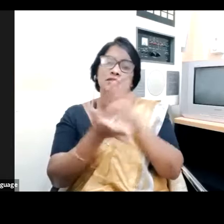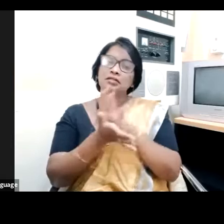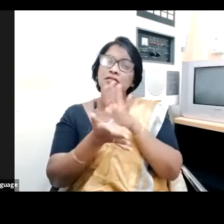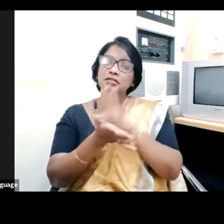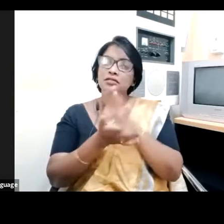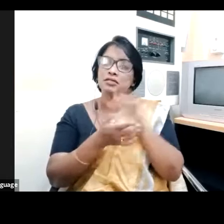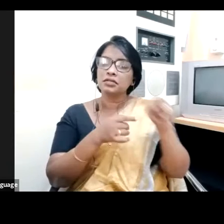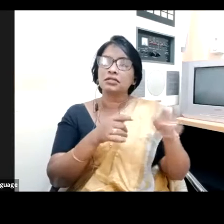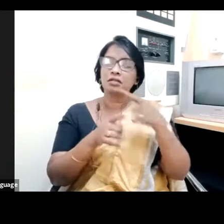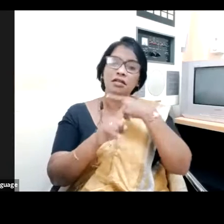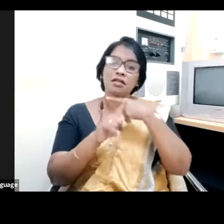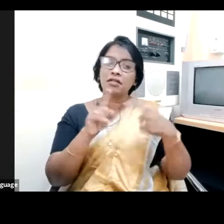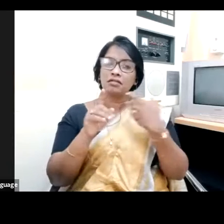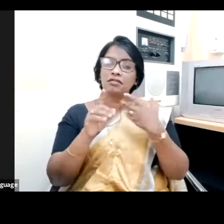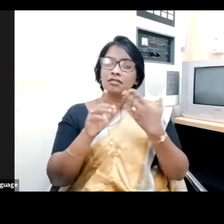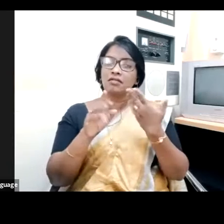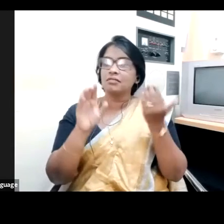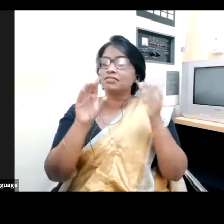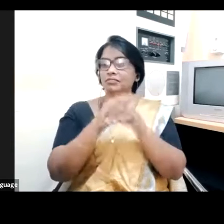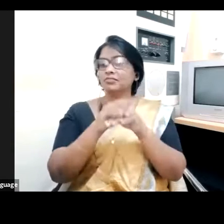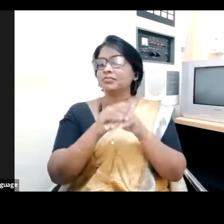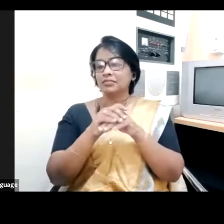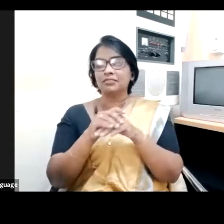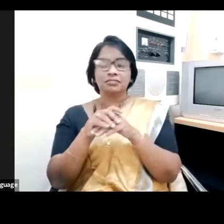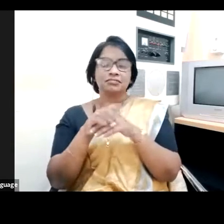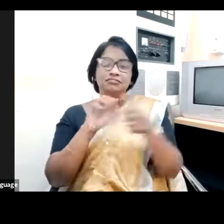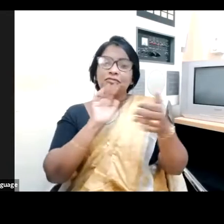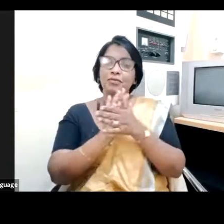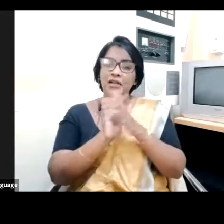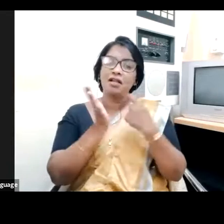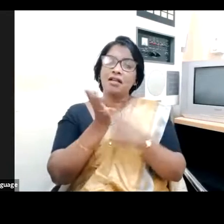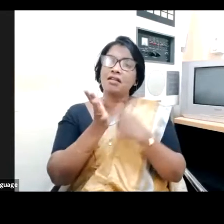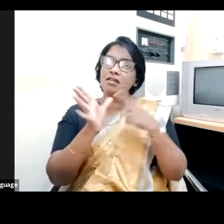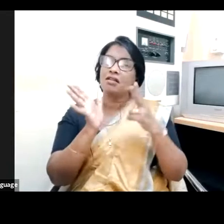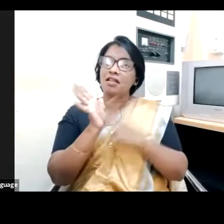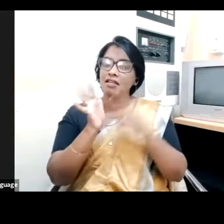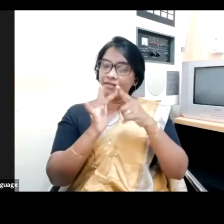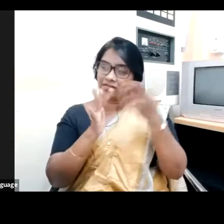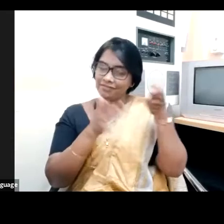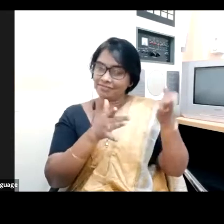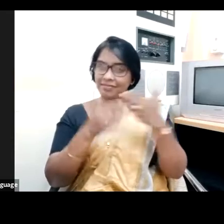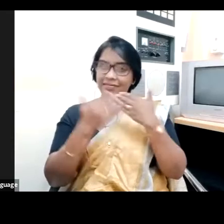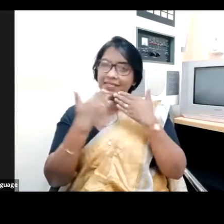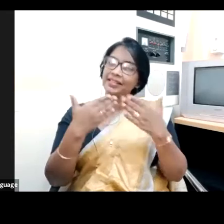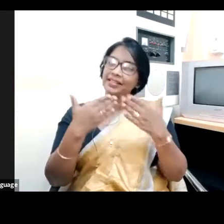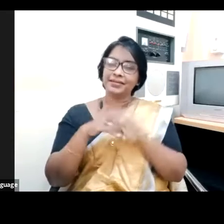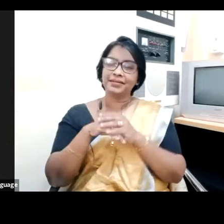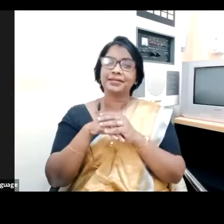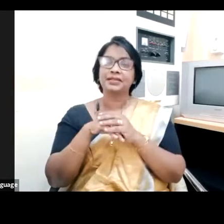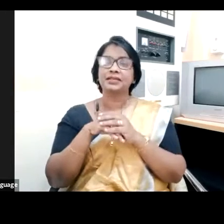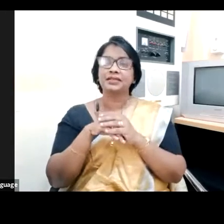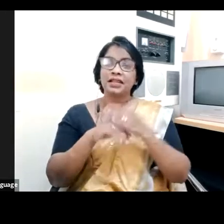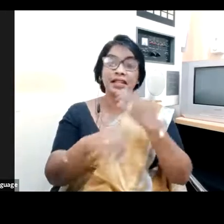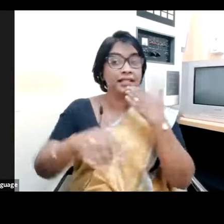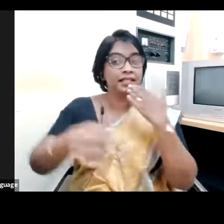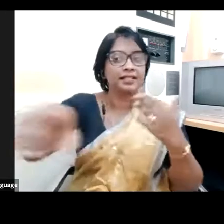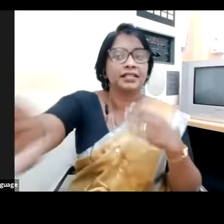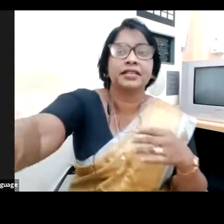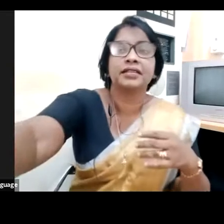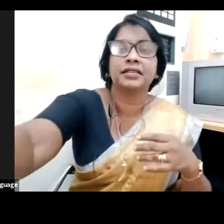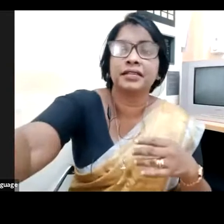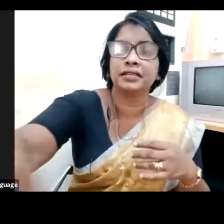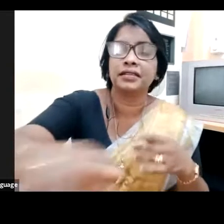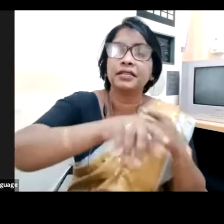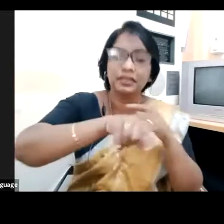endeavor. So it's over to you, Ravi, with those messages. Thank you very much, Shirani. Really appreciate your point, and I